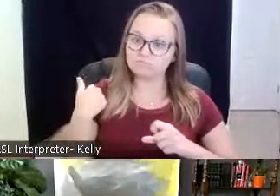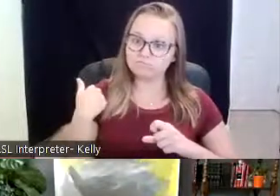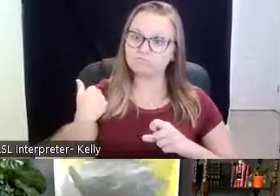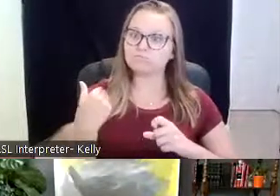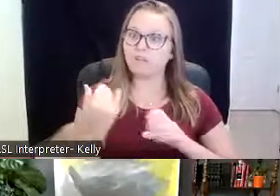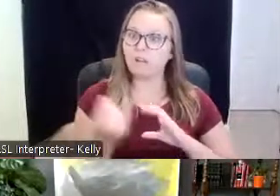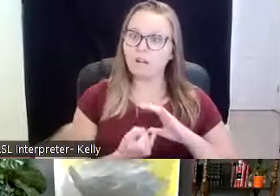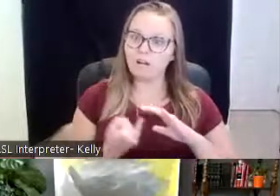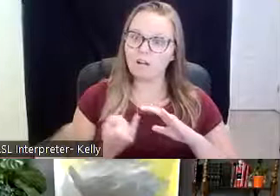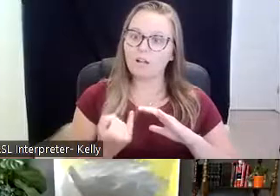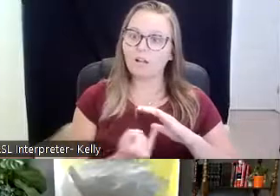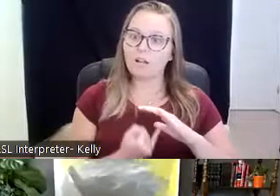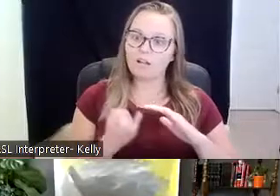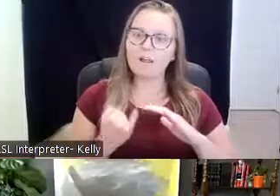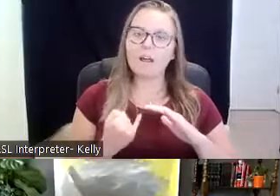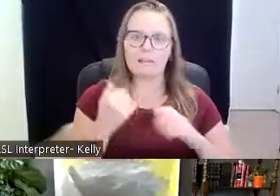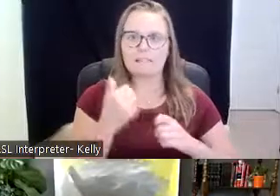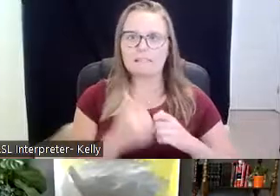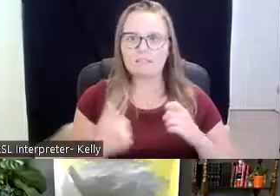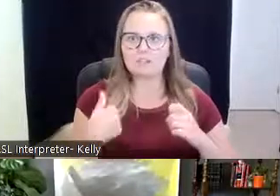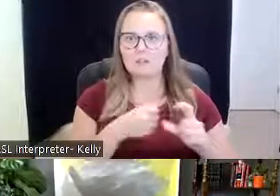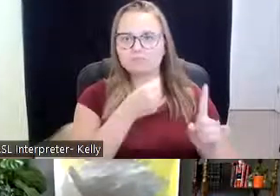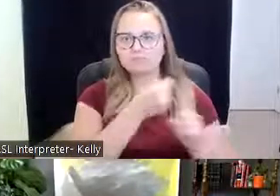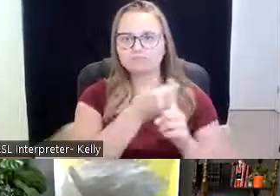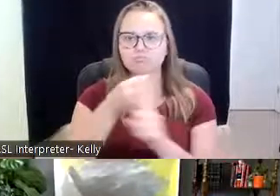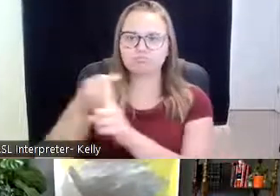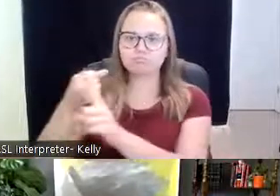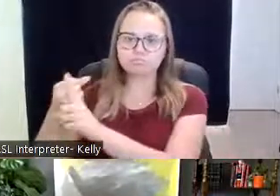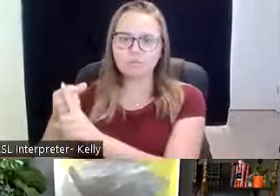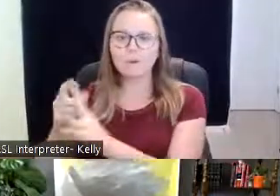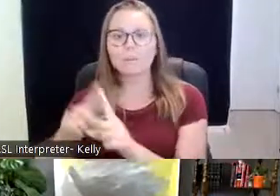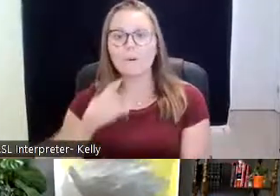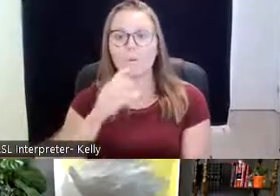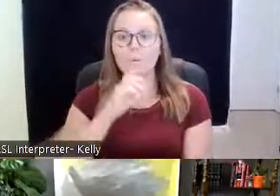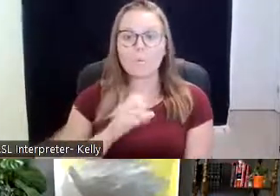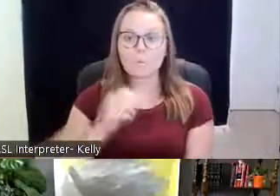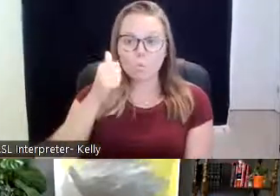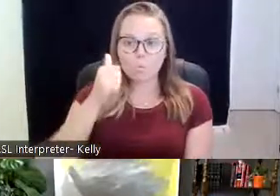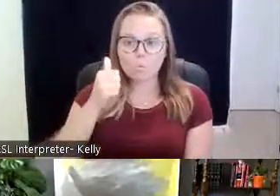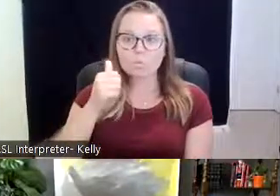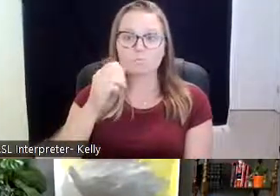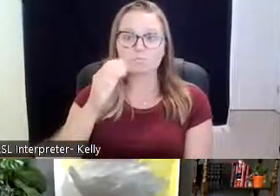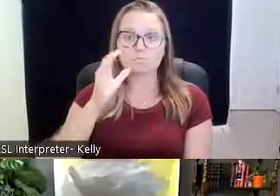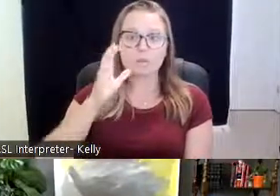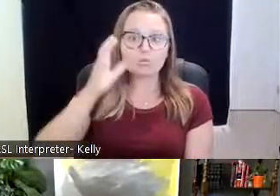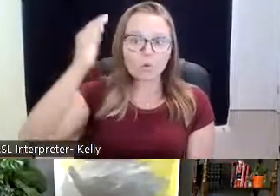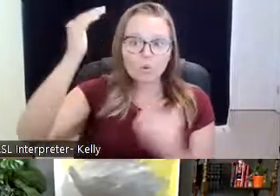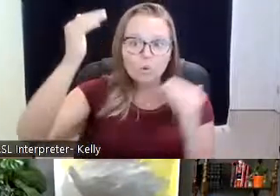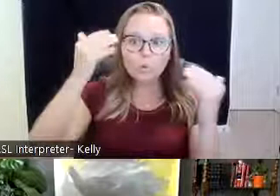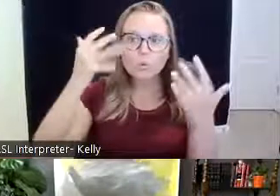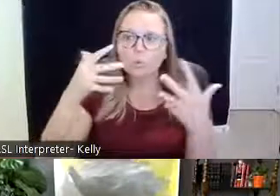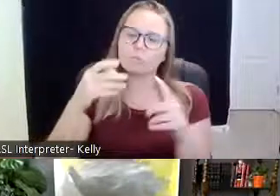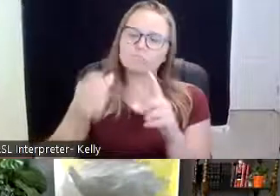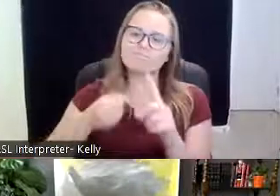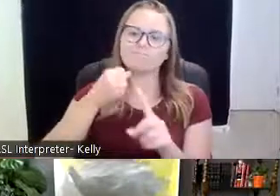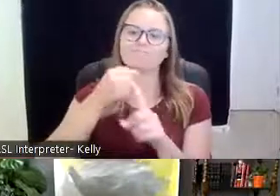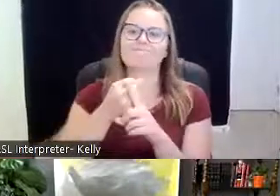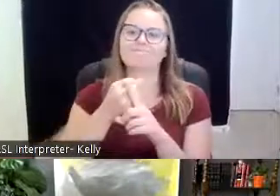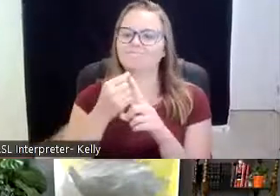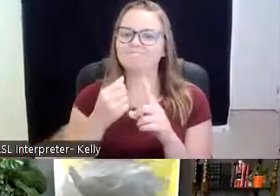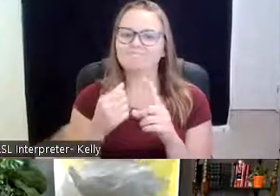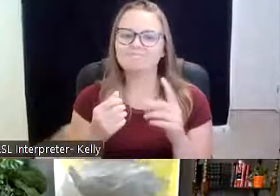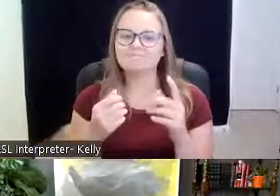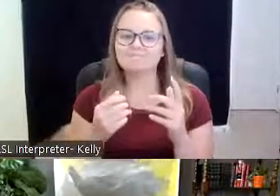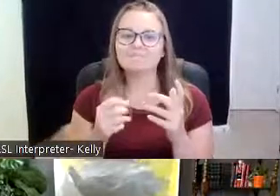all been impacted by this, older adults have been hit particularly hard during the pandemic, not only disproportionately represented